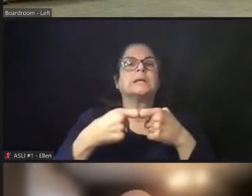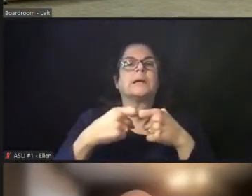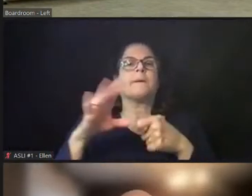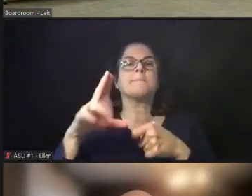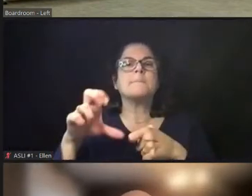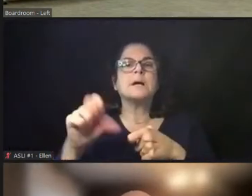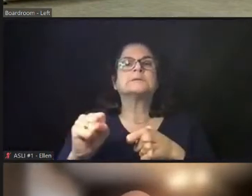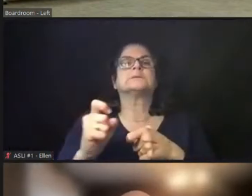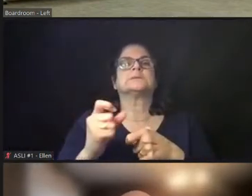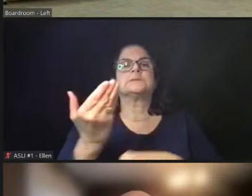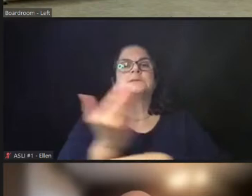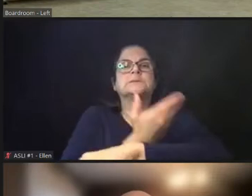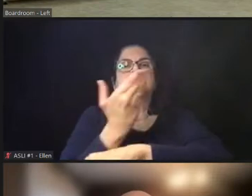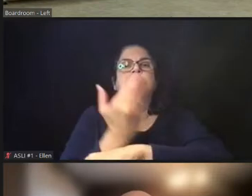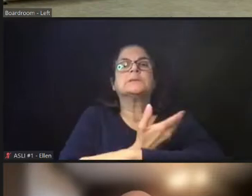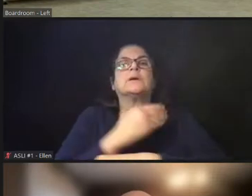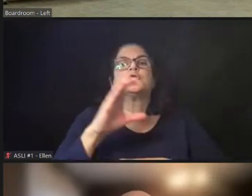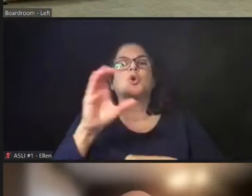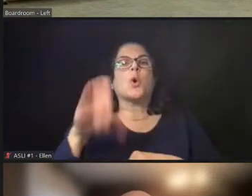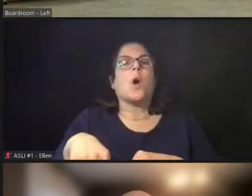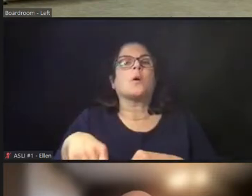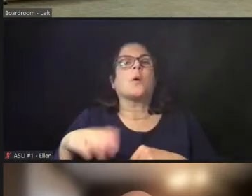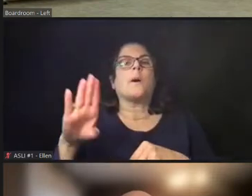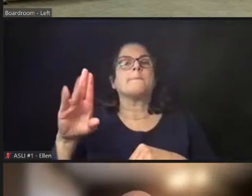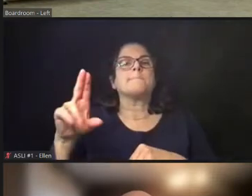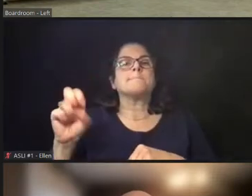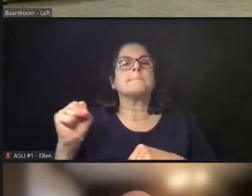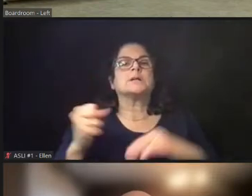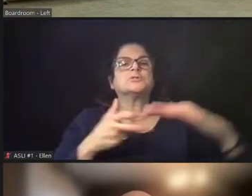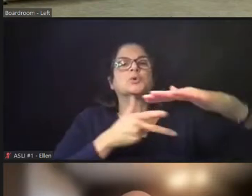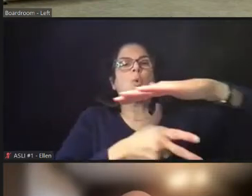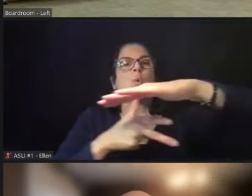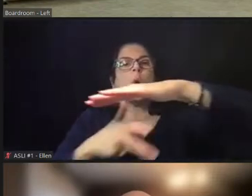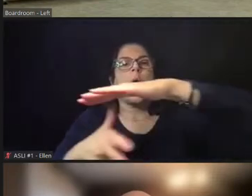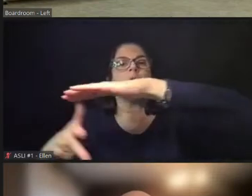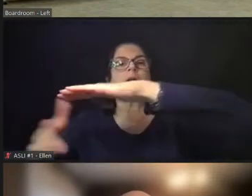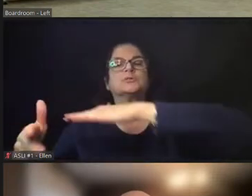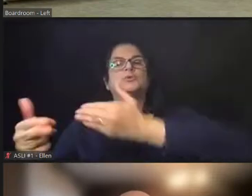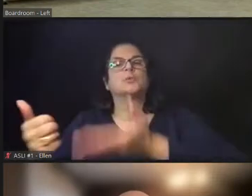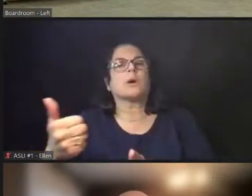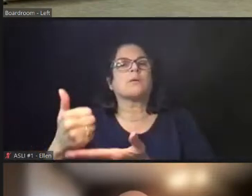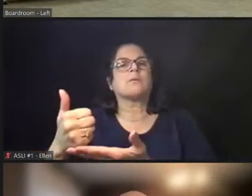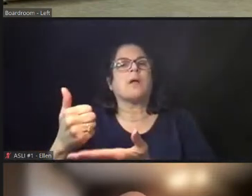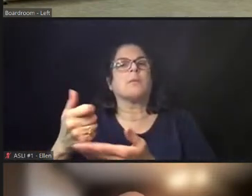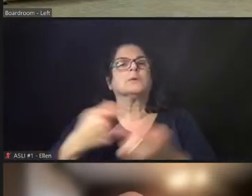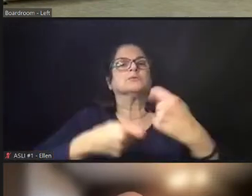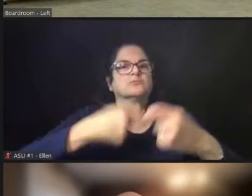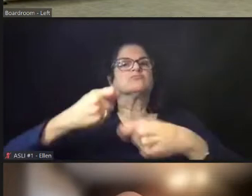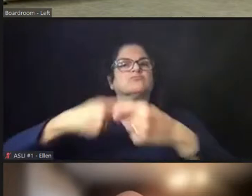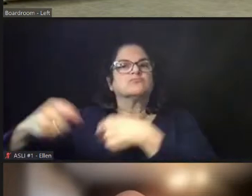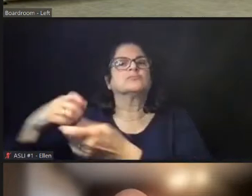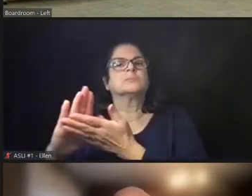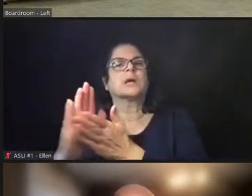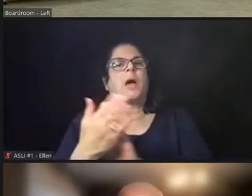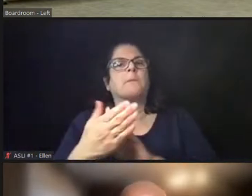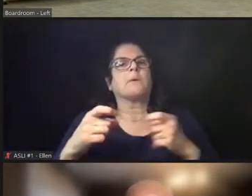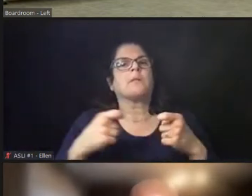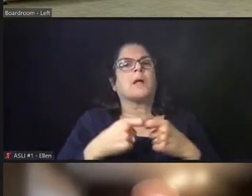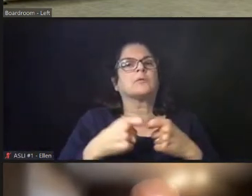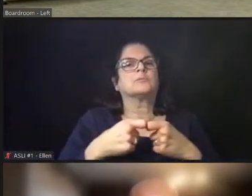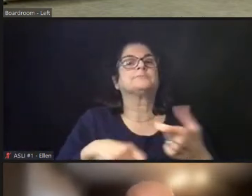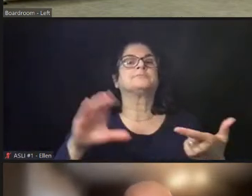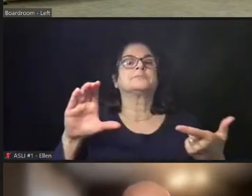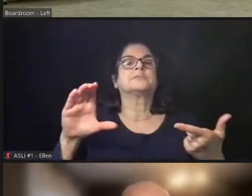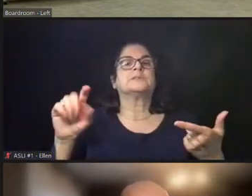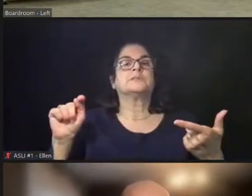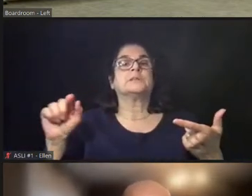the Chicago bus garage to support and accelerate the electric bus fleet conversion. Second, CTA was